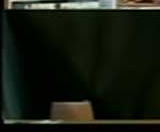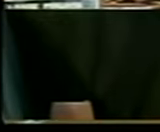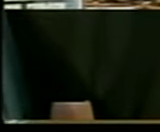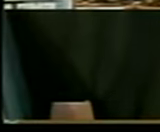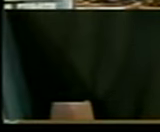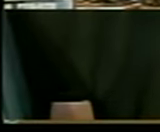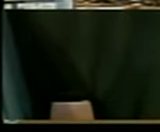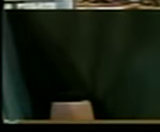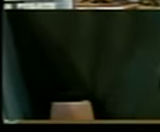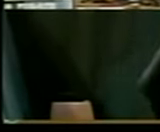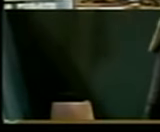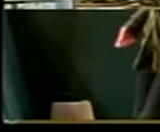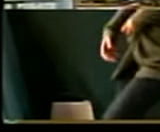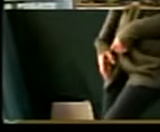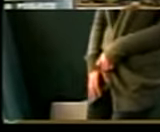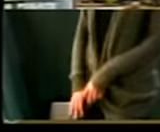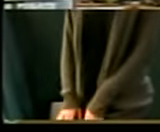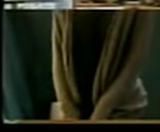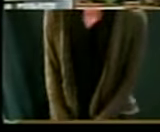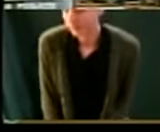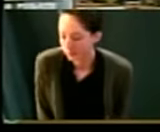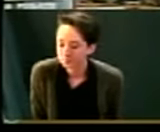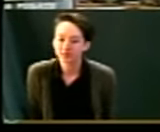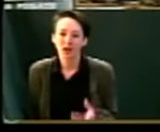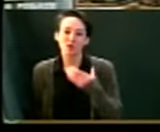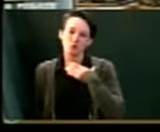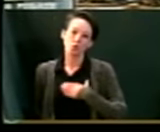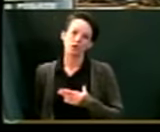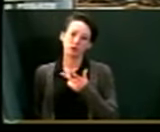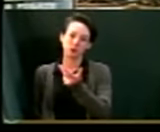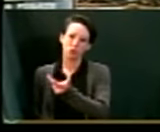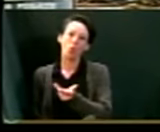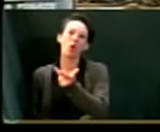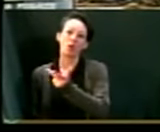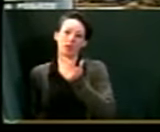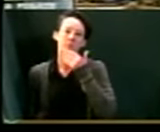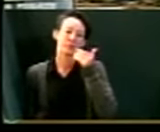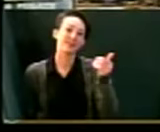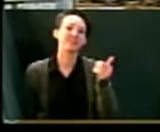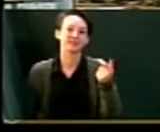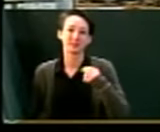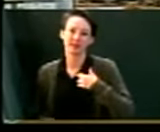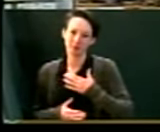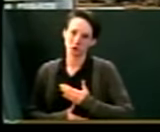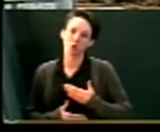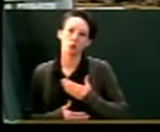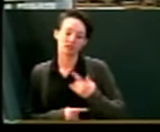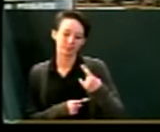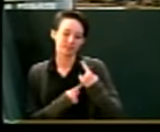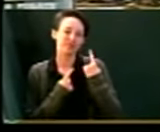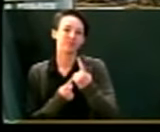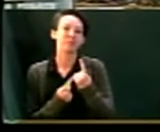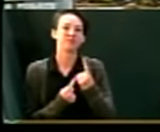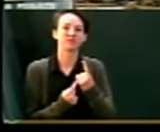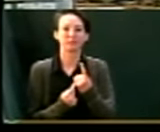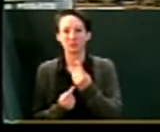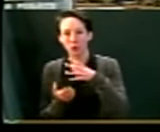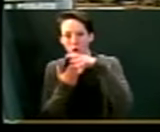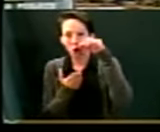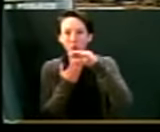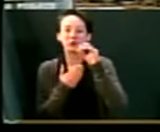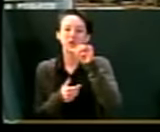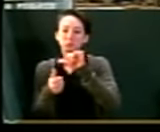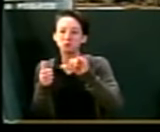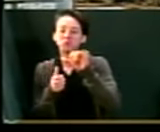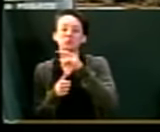with just wishing you all the best, and I've enjoyed getting to know each one of you, and I've